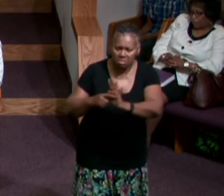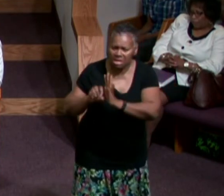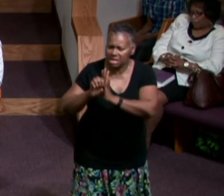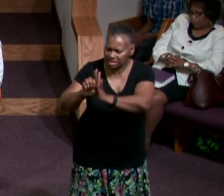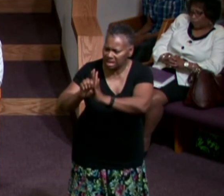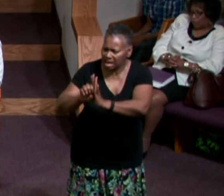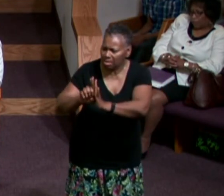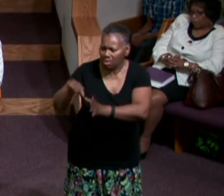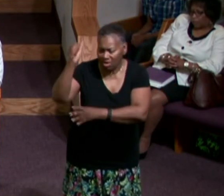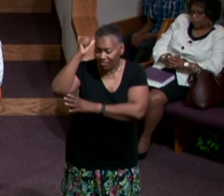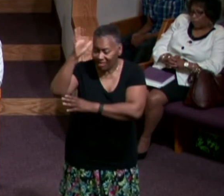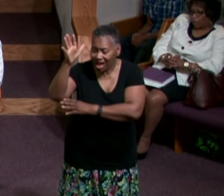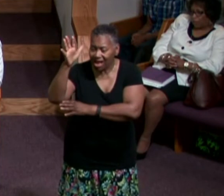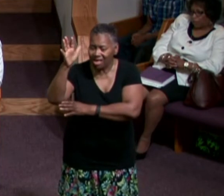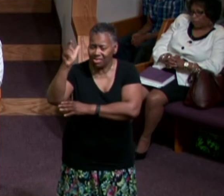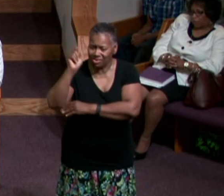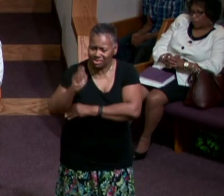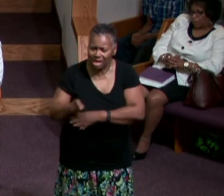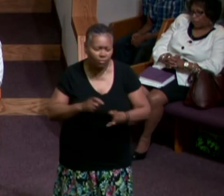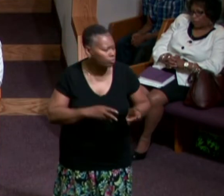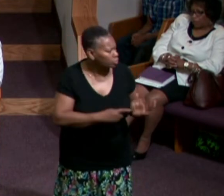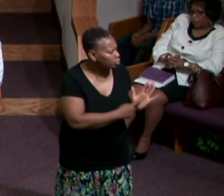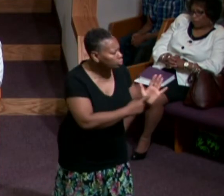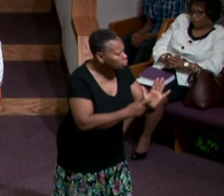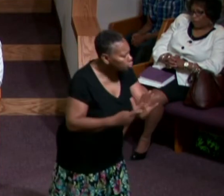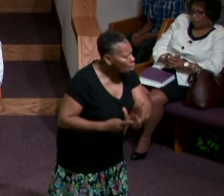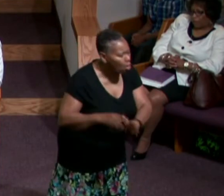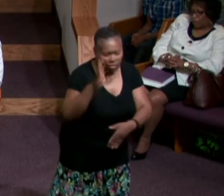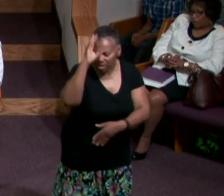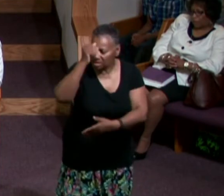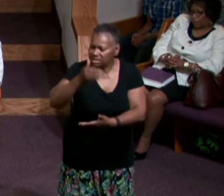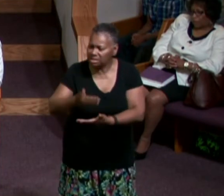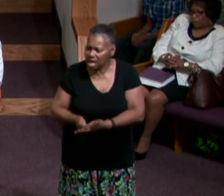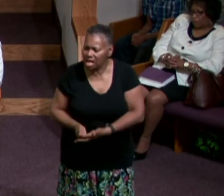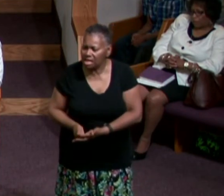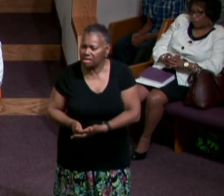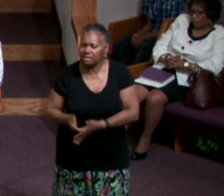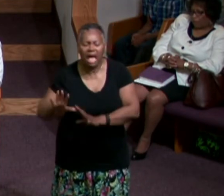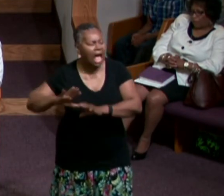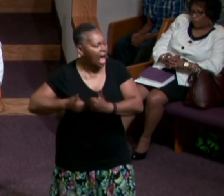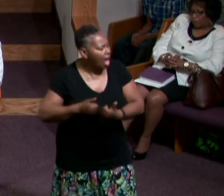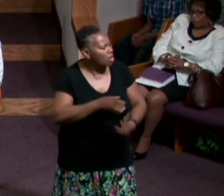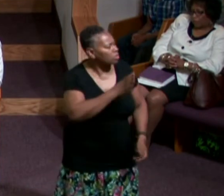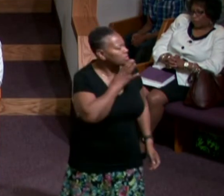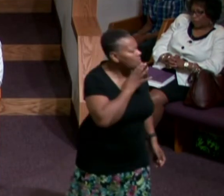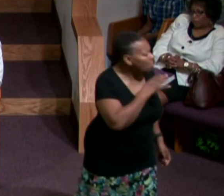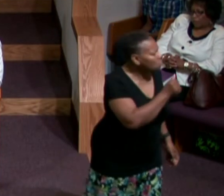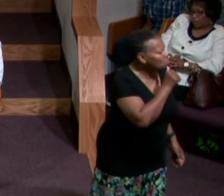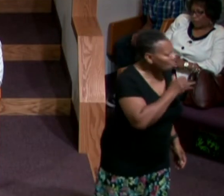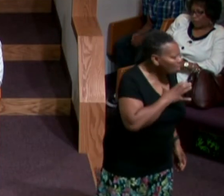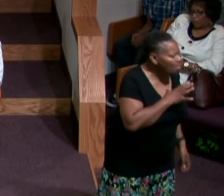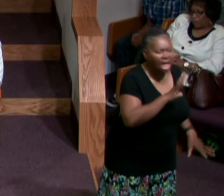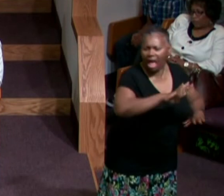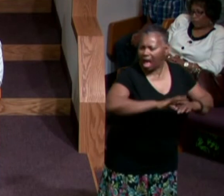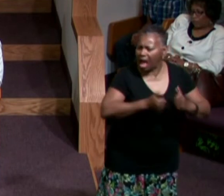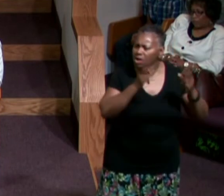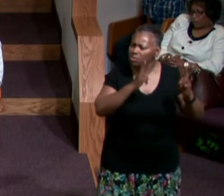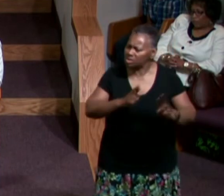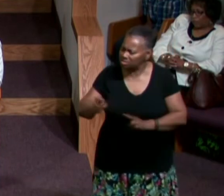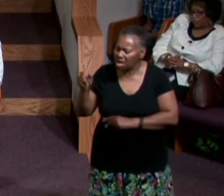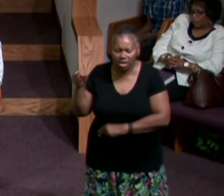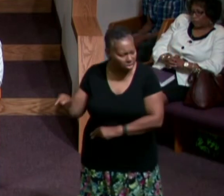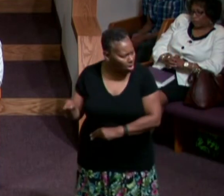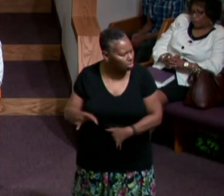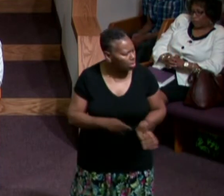Fathers got to show our sons, this is how you talk to a lady. This is how you respect her. And show